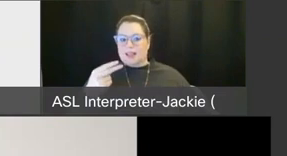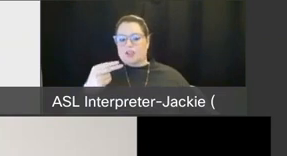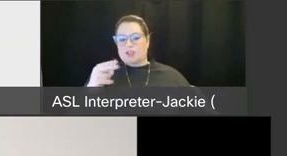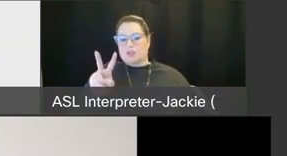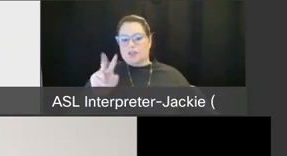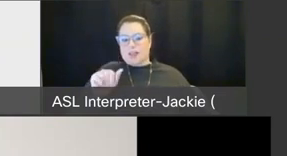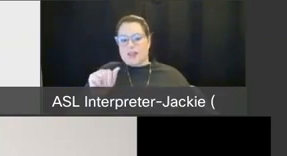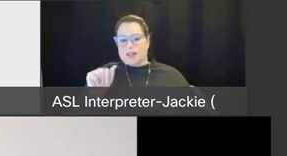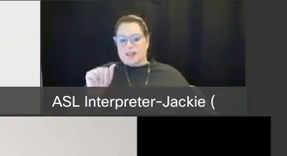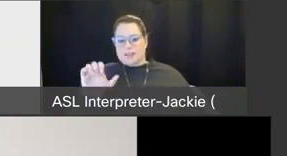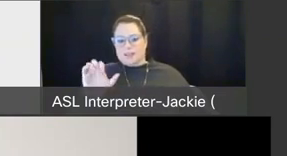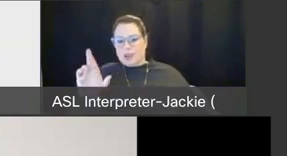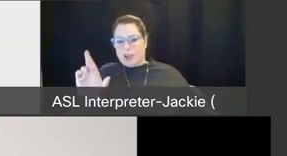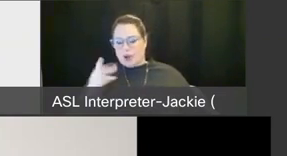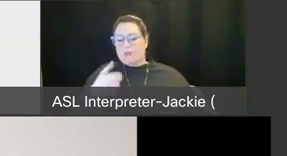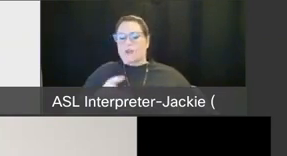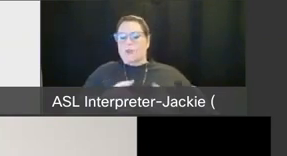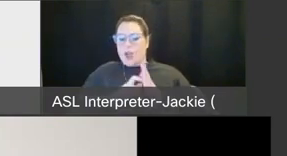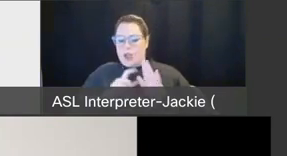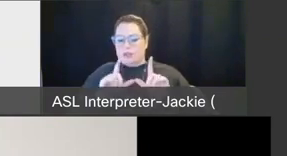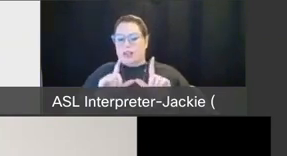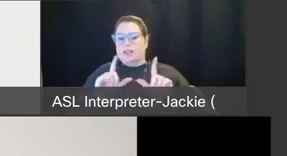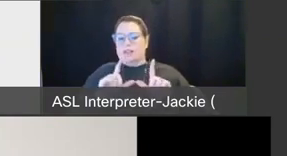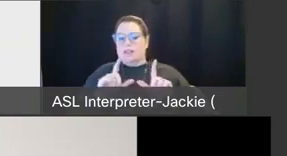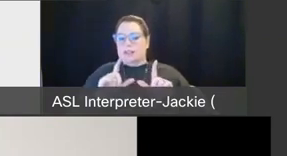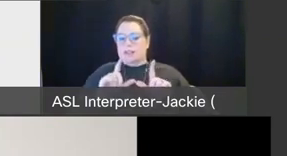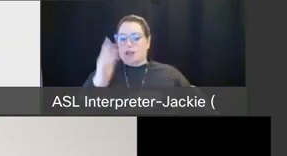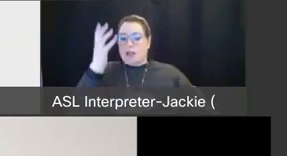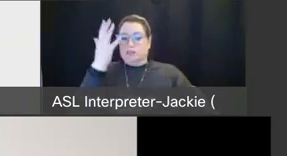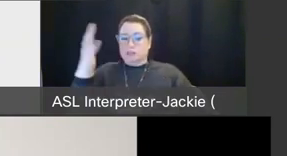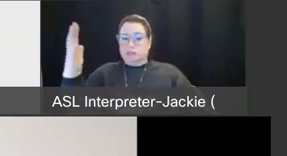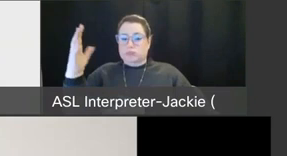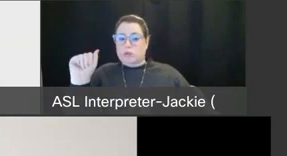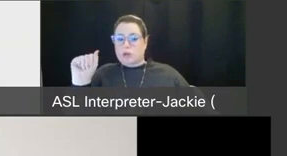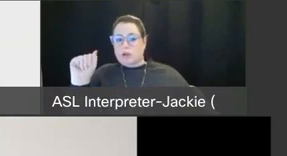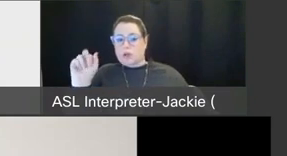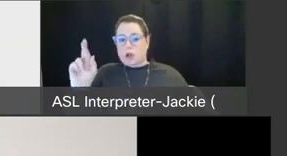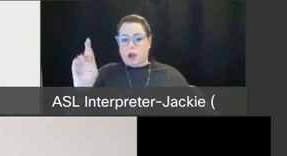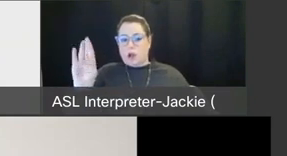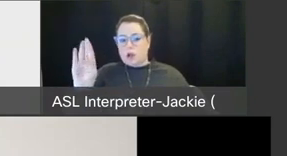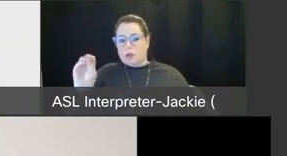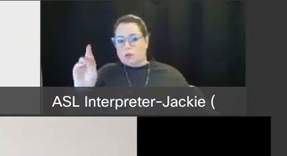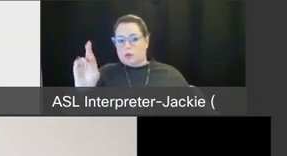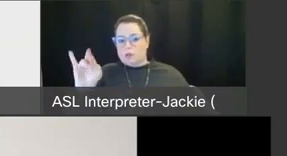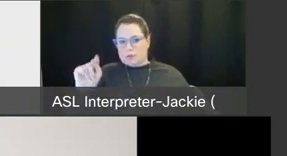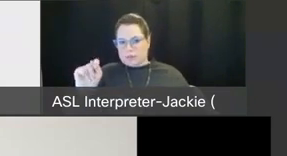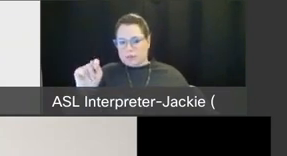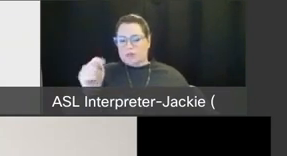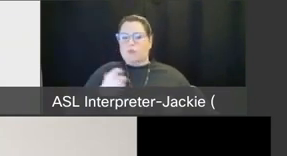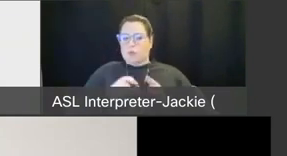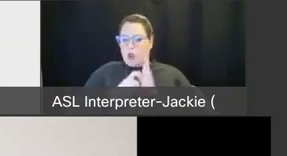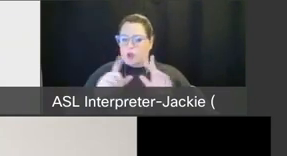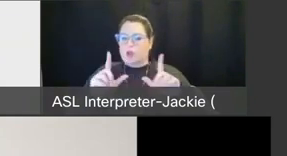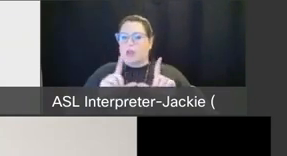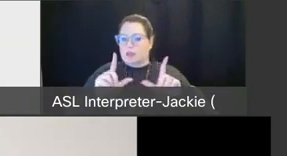own license. And then if you're, for example, having a 20-year-old tree removed, that can't be